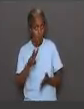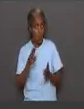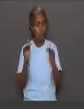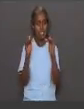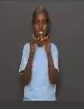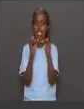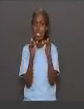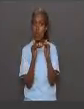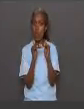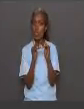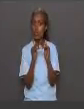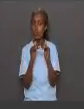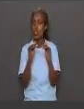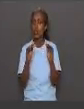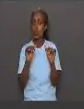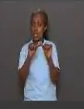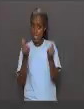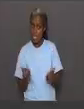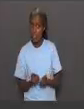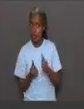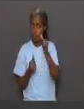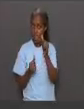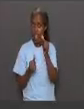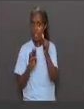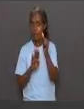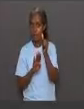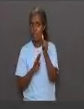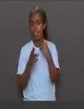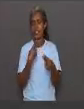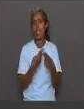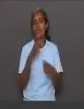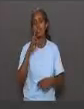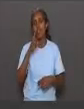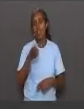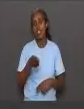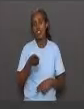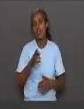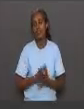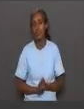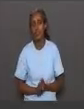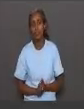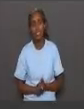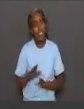Volume is equal to the area of the base times height.